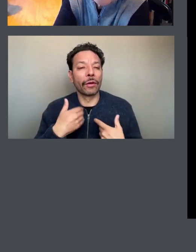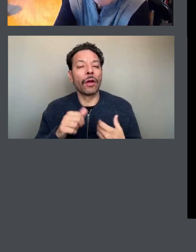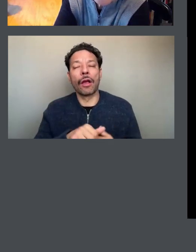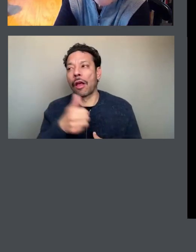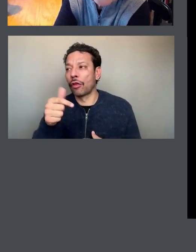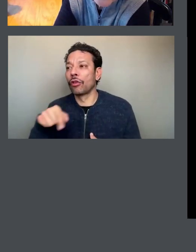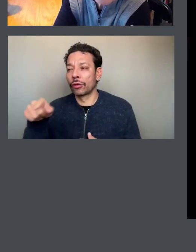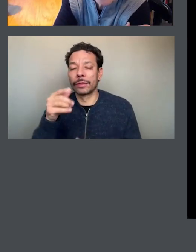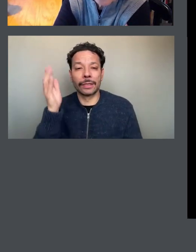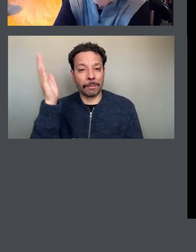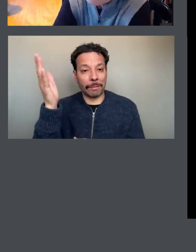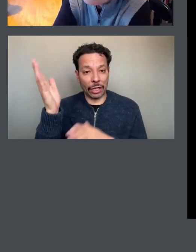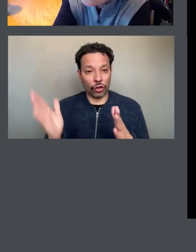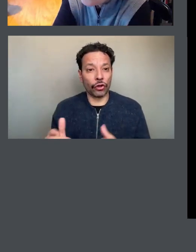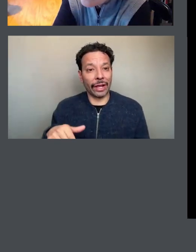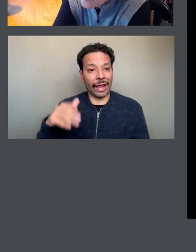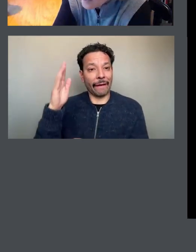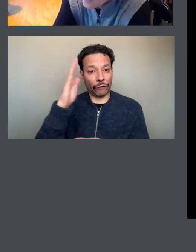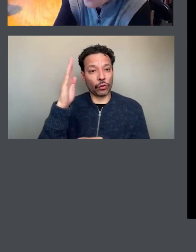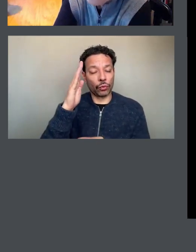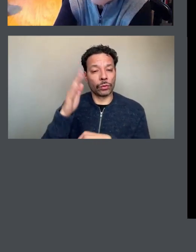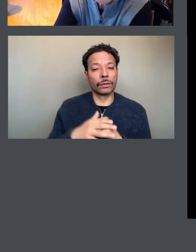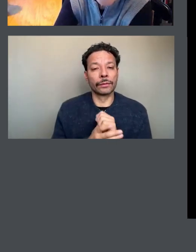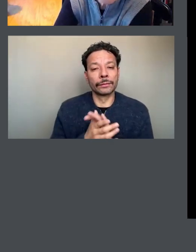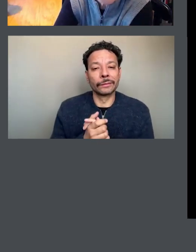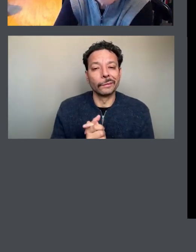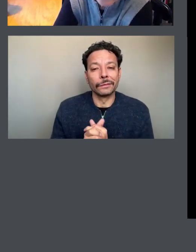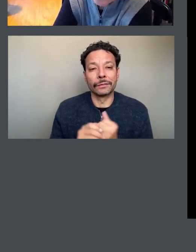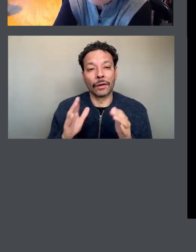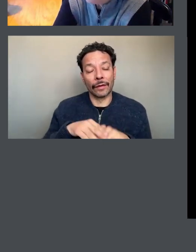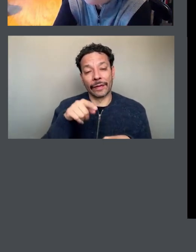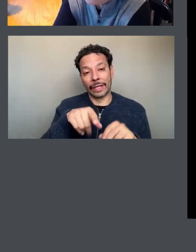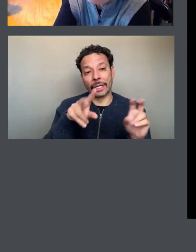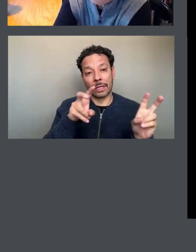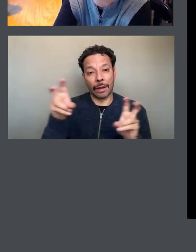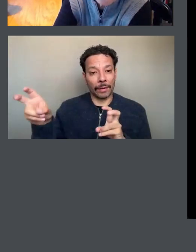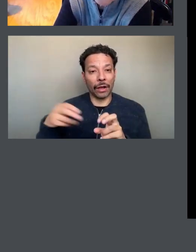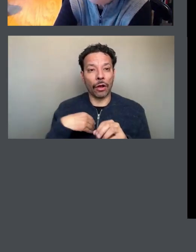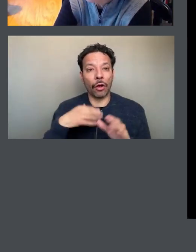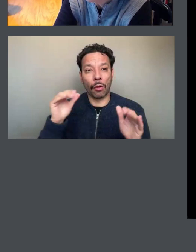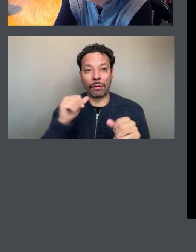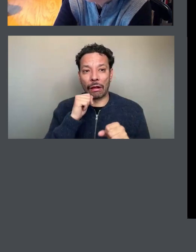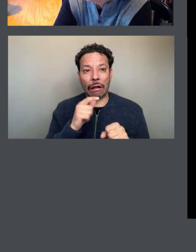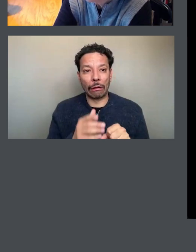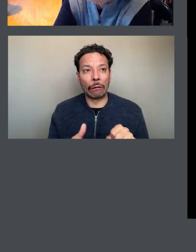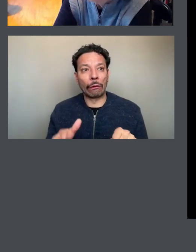speakers this afternoon on this topic, so I hope I'm not overlapping.